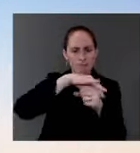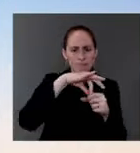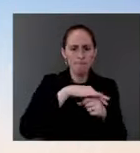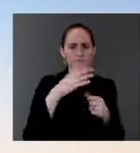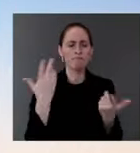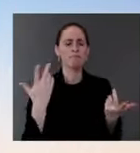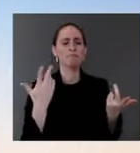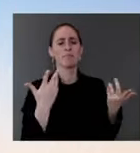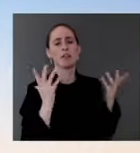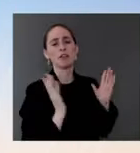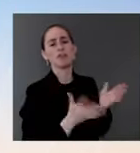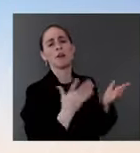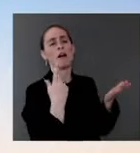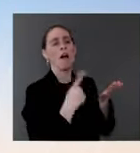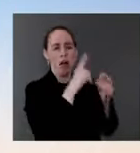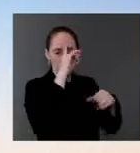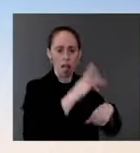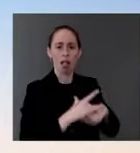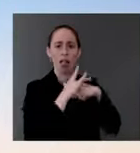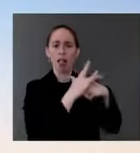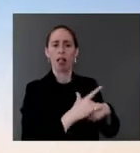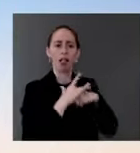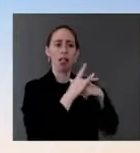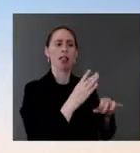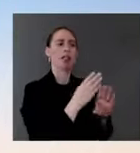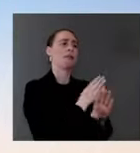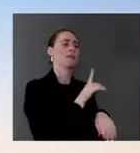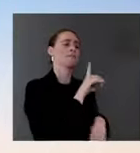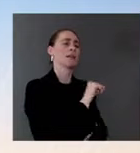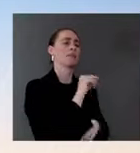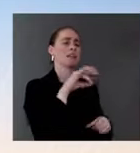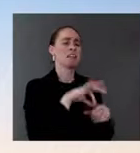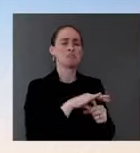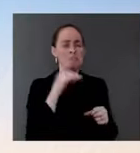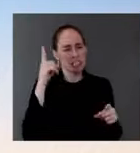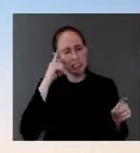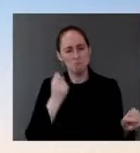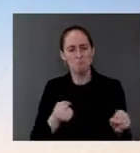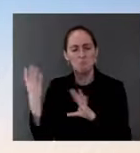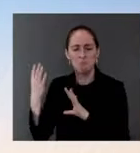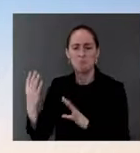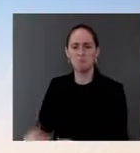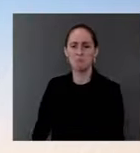would be effective in some way to, this is the most powerful